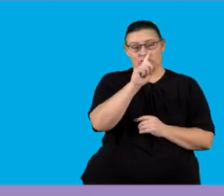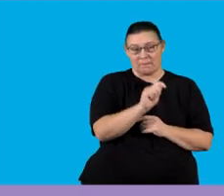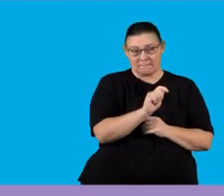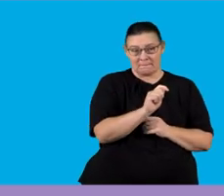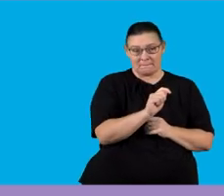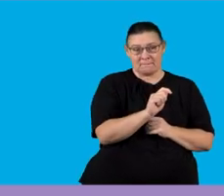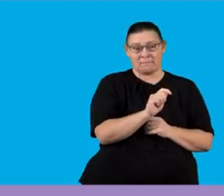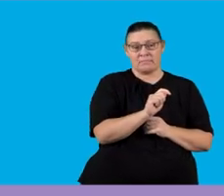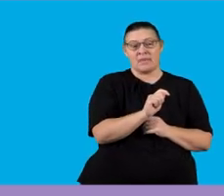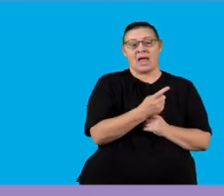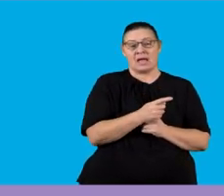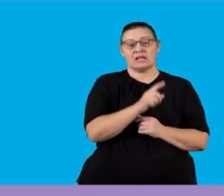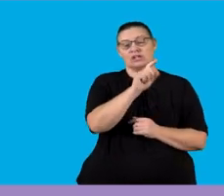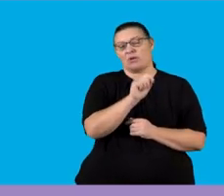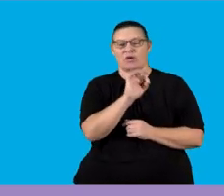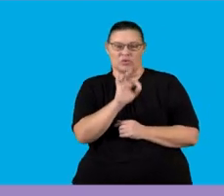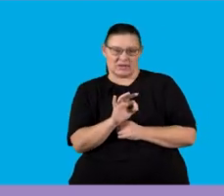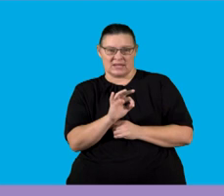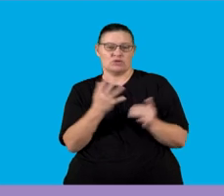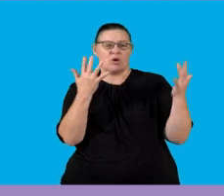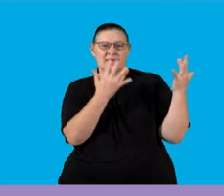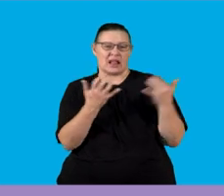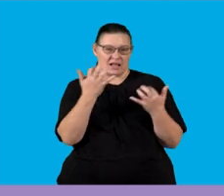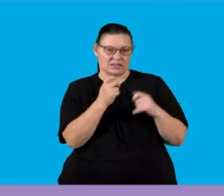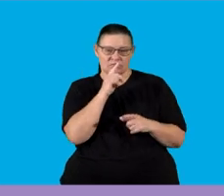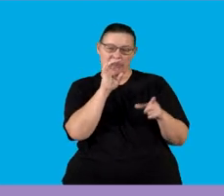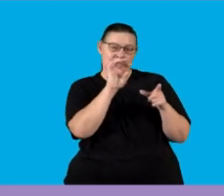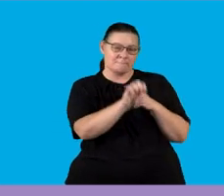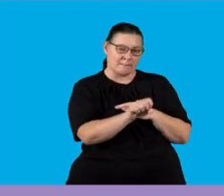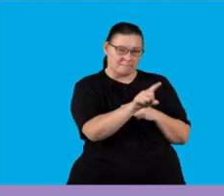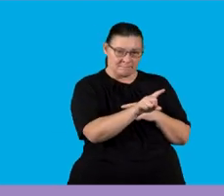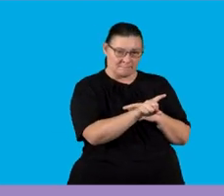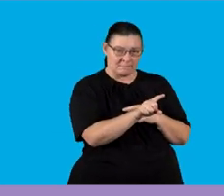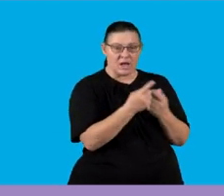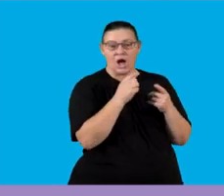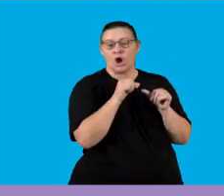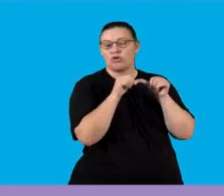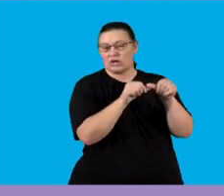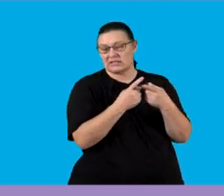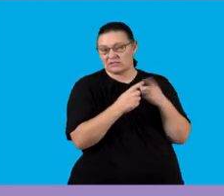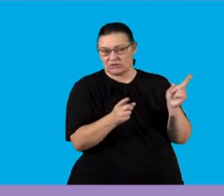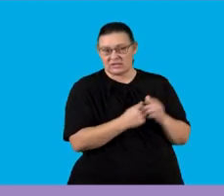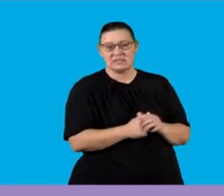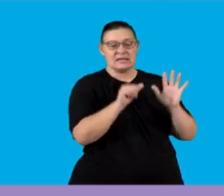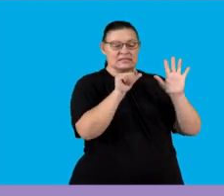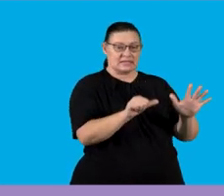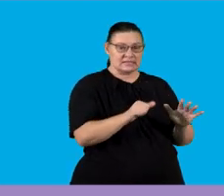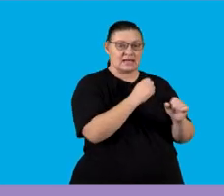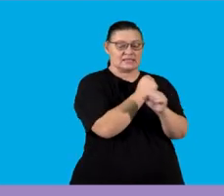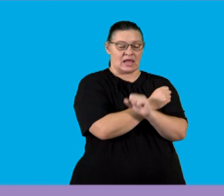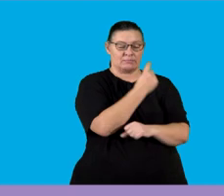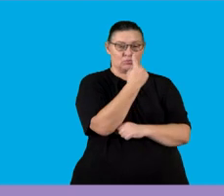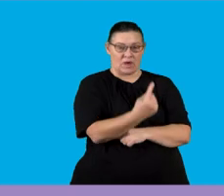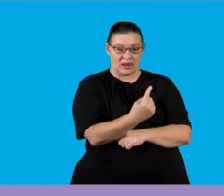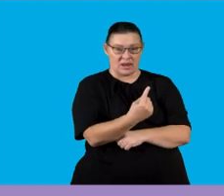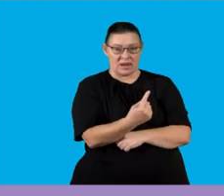by 1. What do we add or subtract to get to 1? Now 6 multiplied by 1 is 6. But from 6, we need